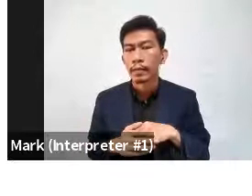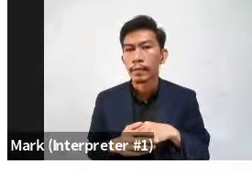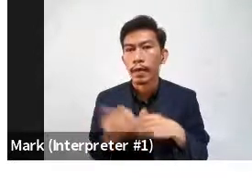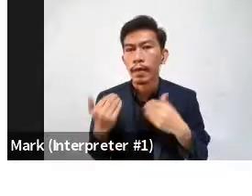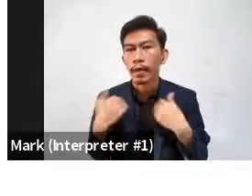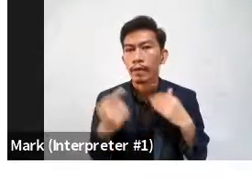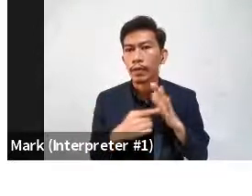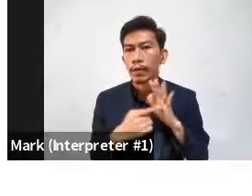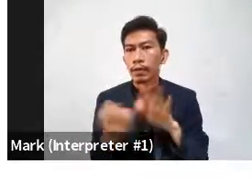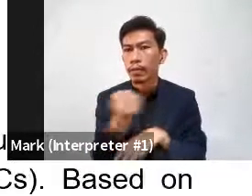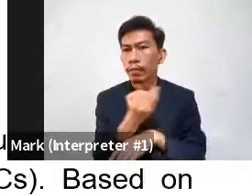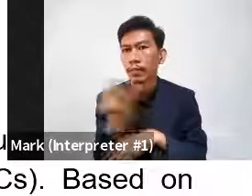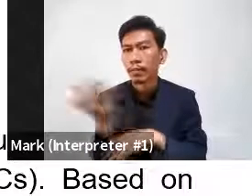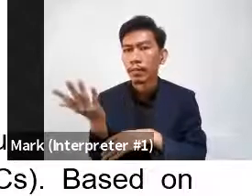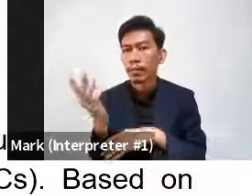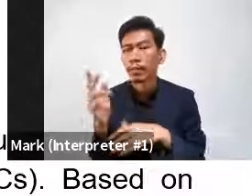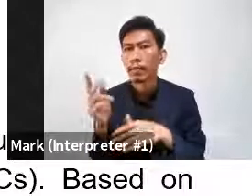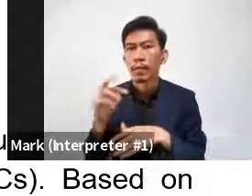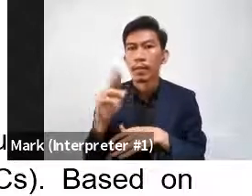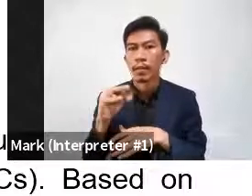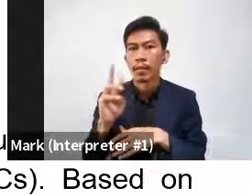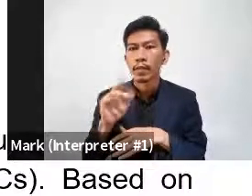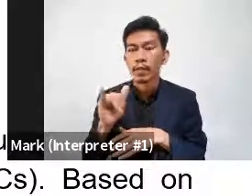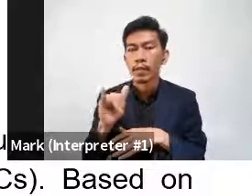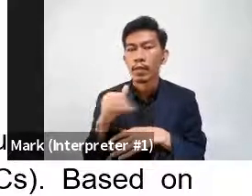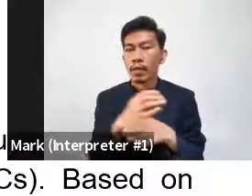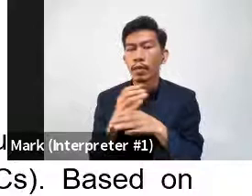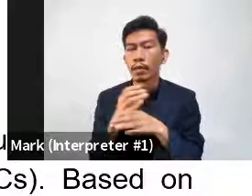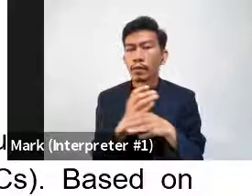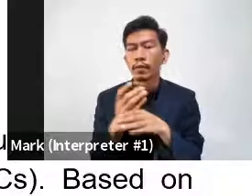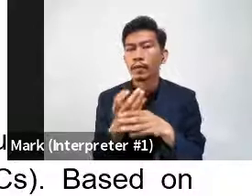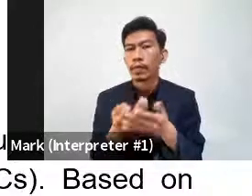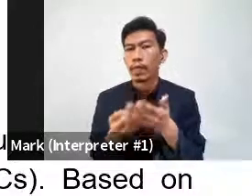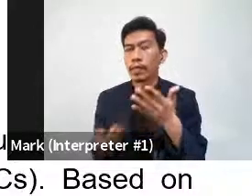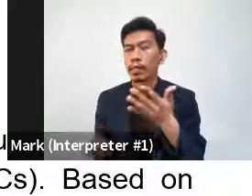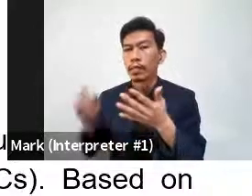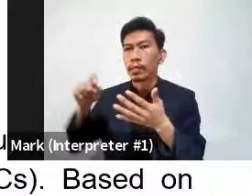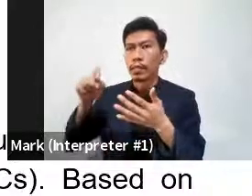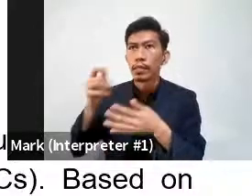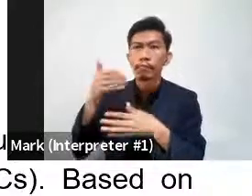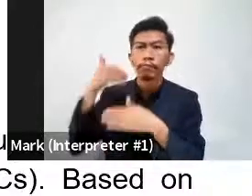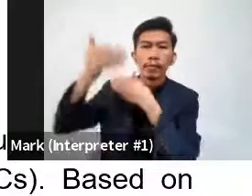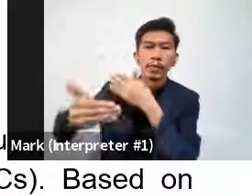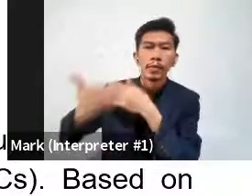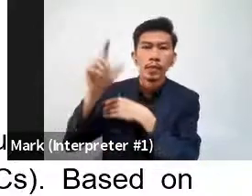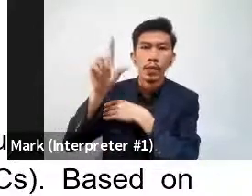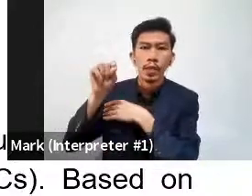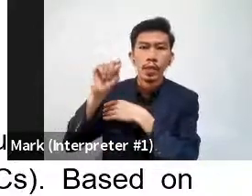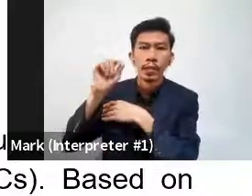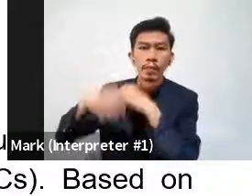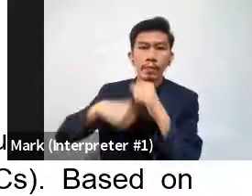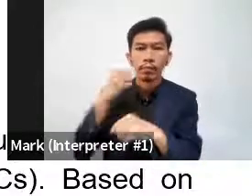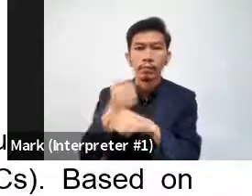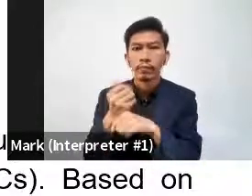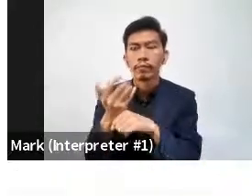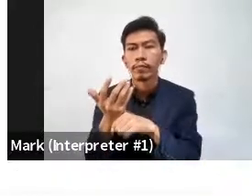many health, primary care facilities do we need in the next 20 years. So basically, and